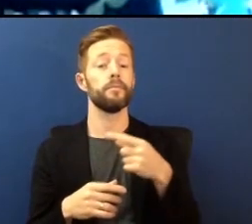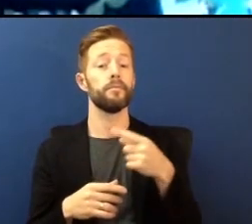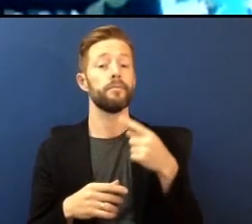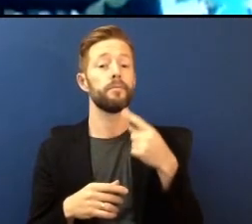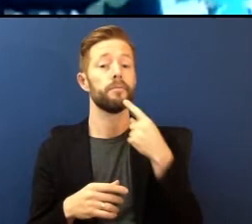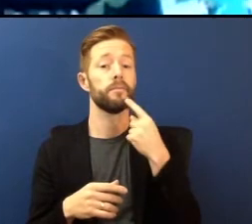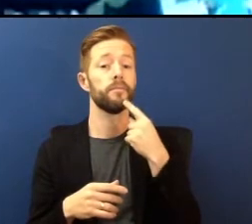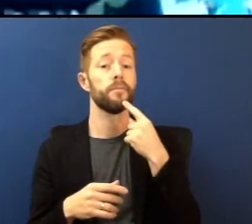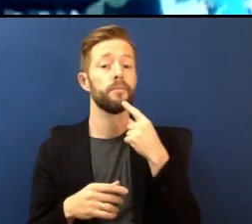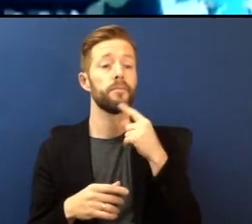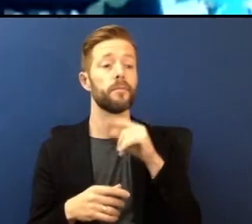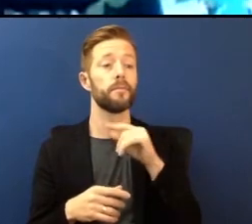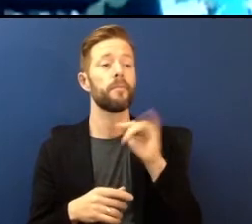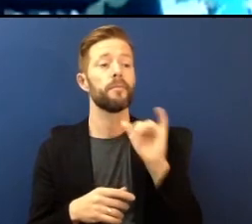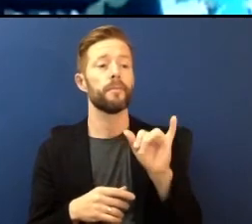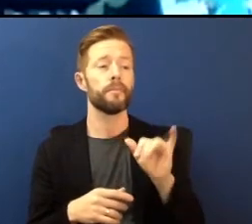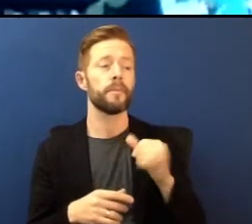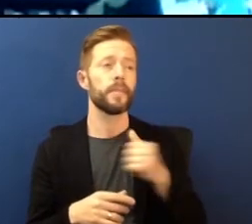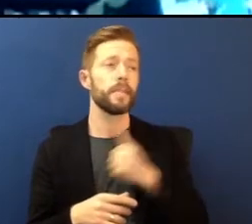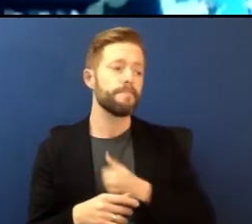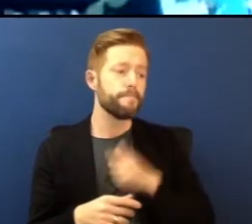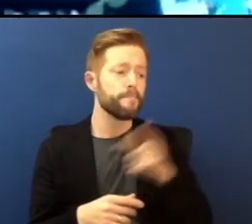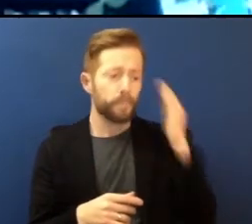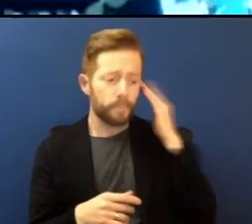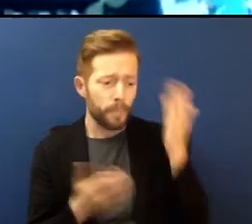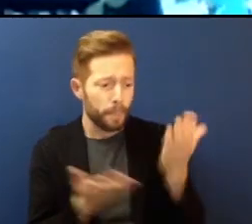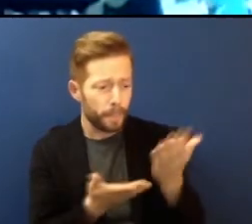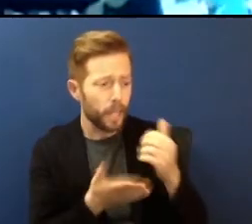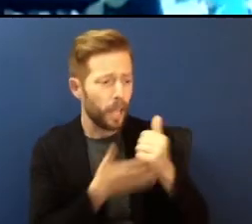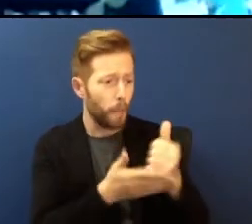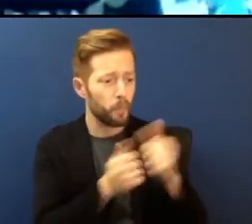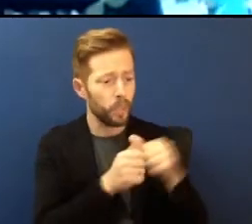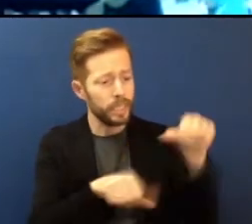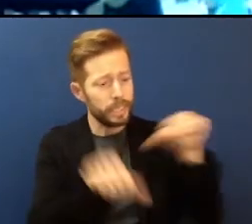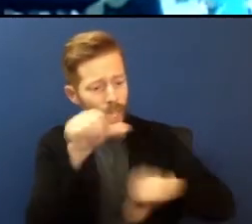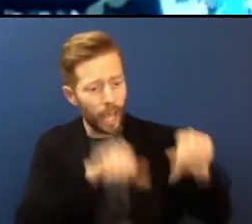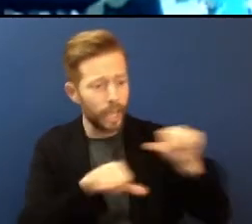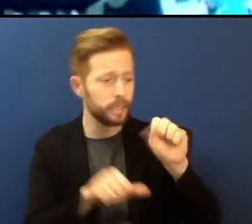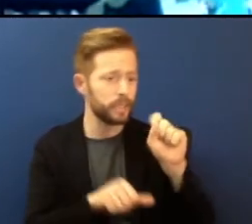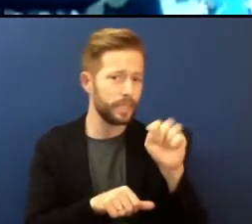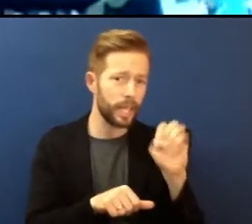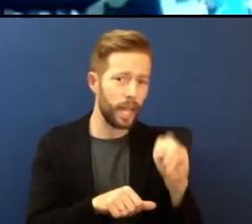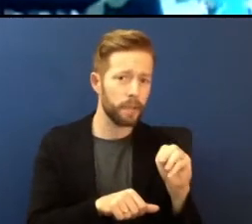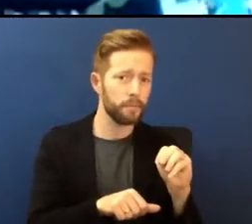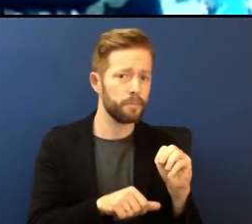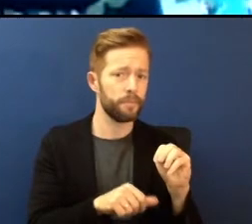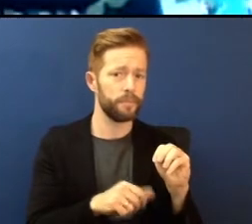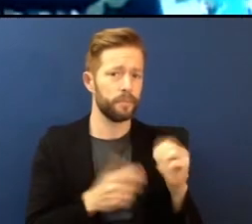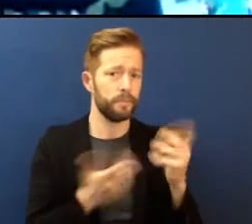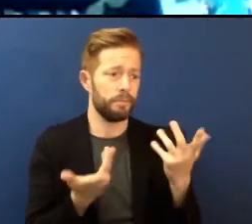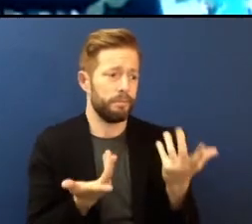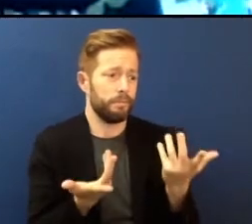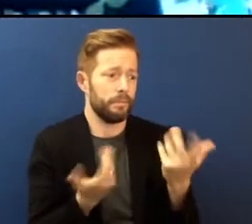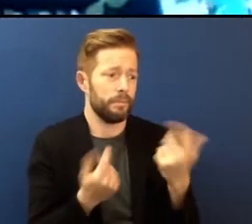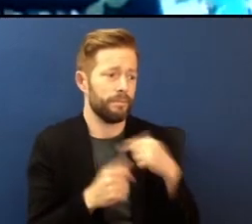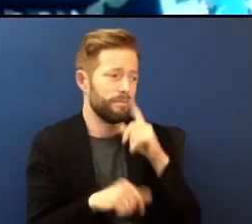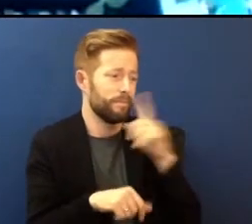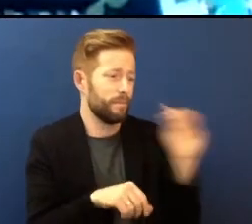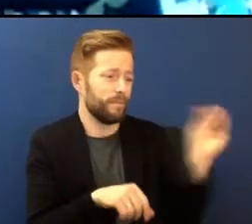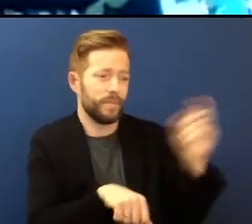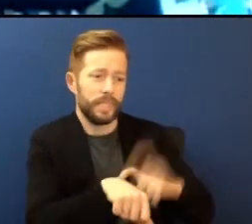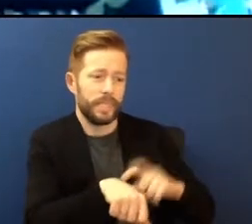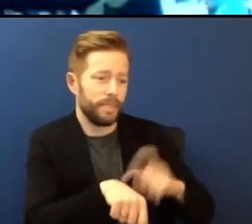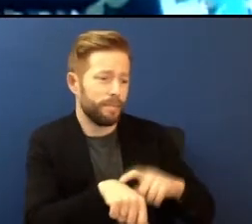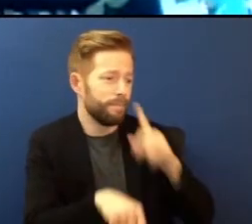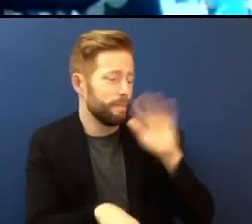they often apologize and say, we know you're here to help us with science and STEM. We're kind of anxious about that. We